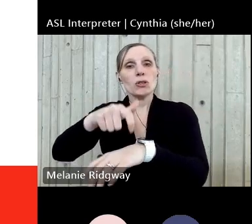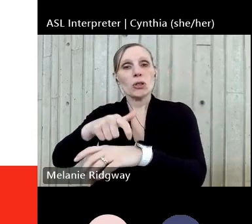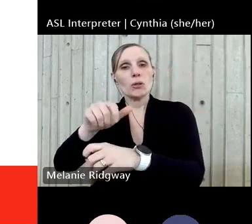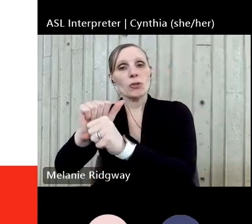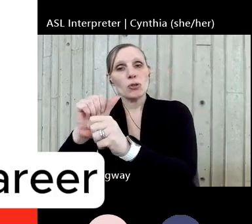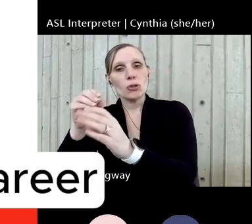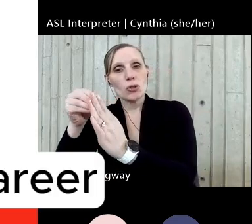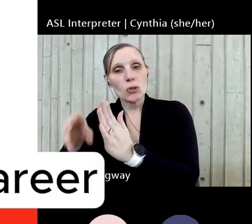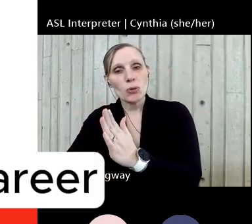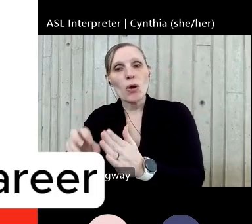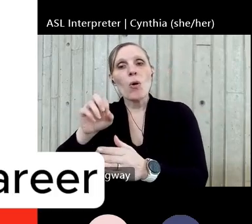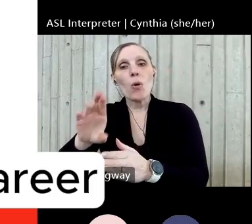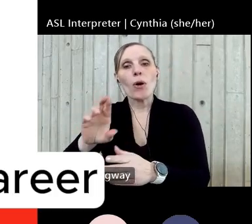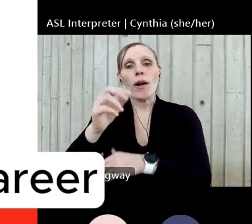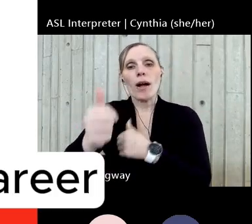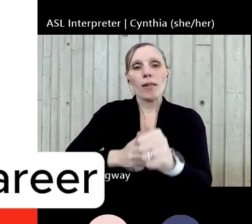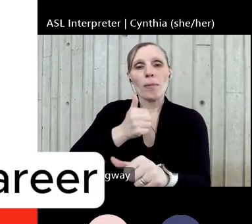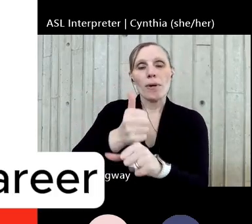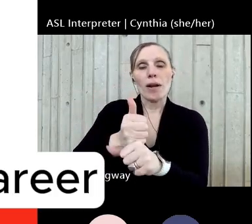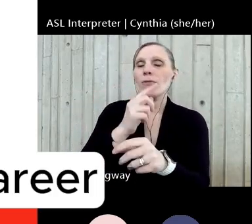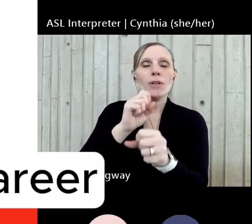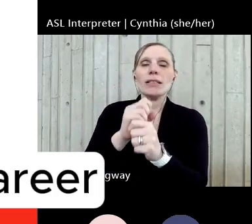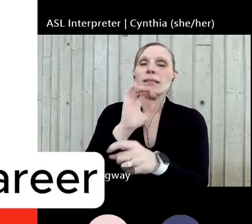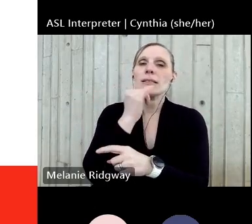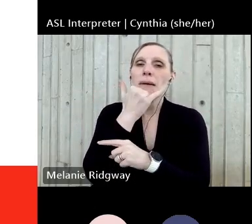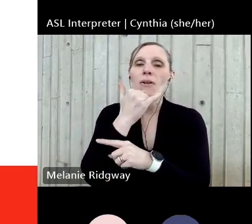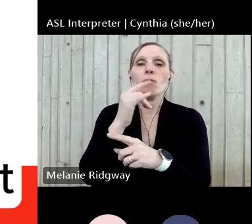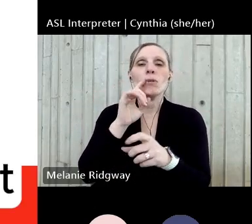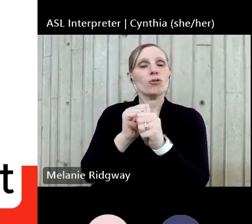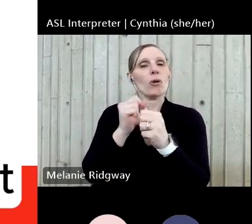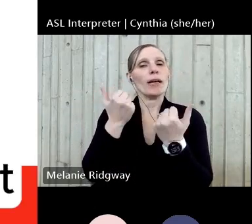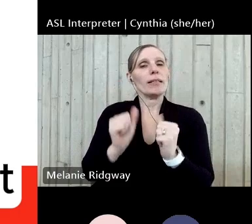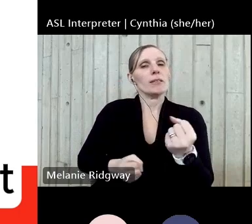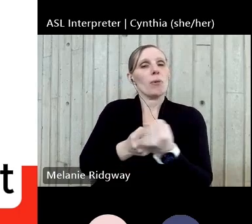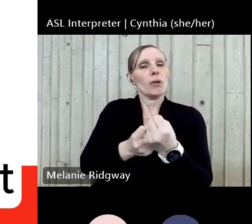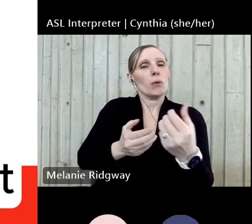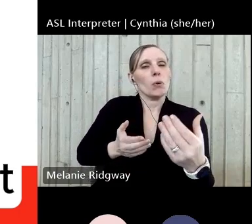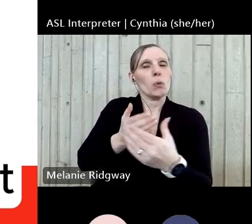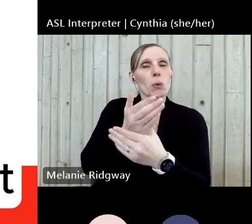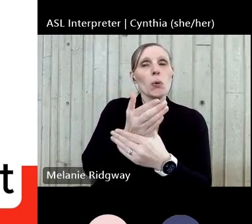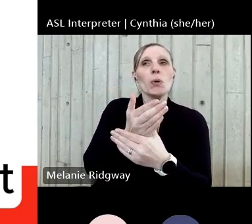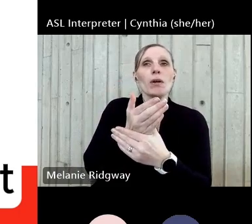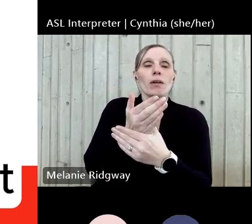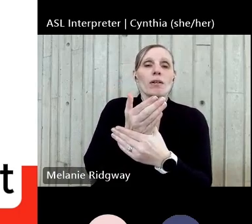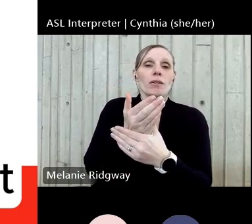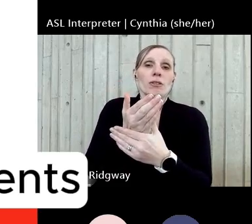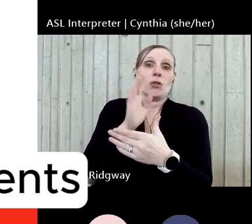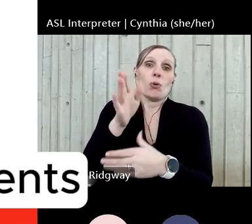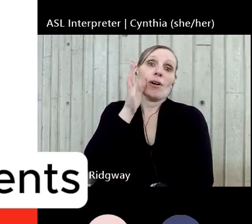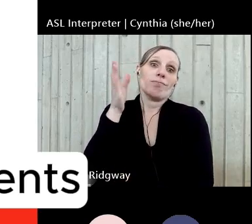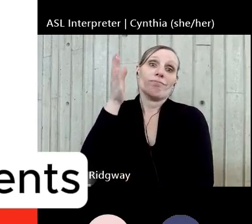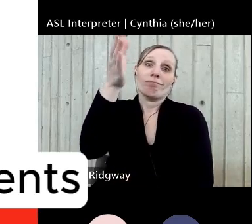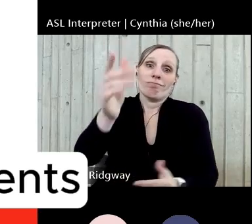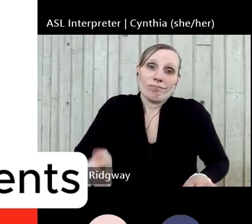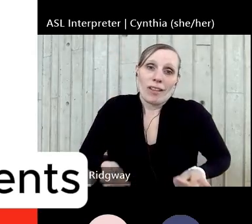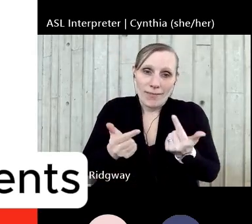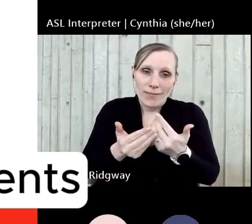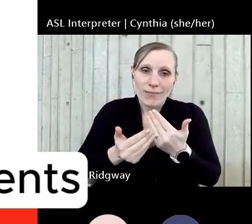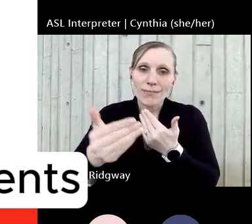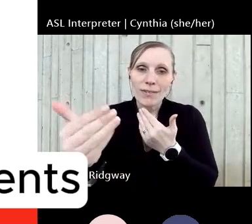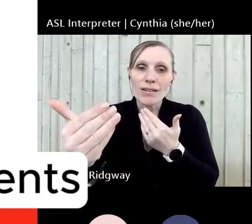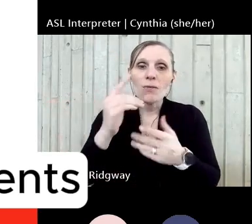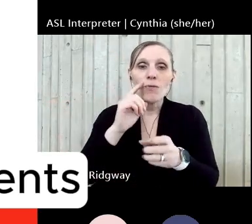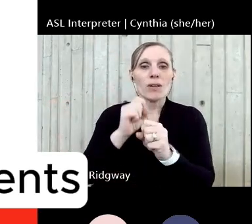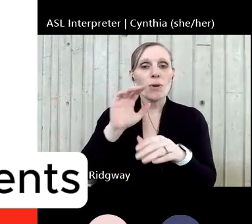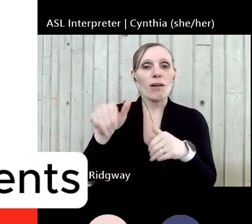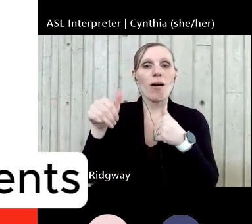aim to target you throughout every chapter of your career. Within the Seneca Works department, we offer a variety of